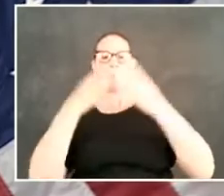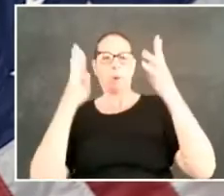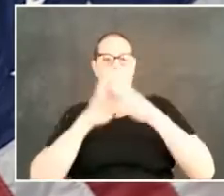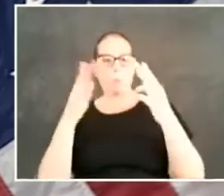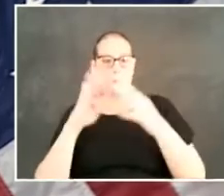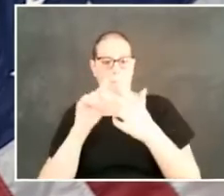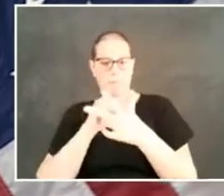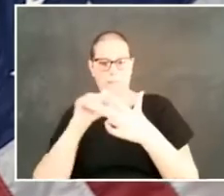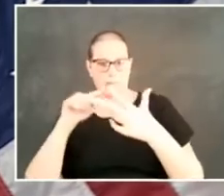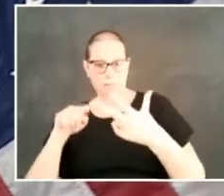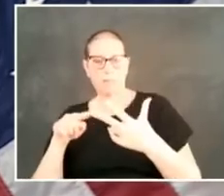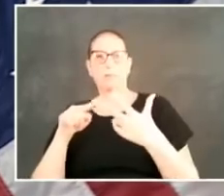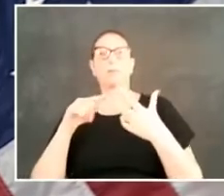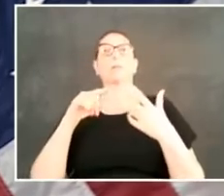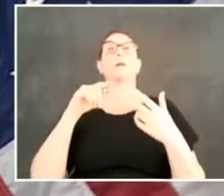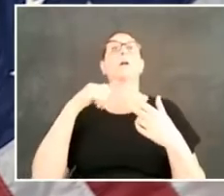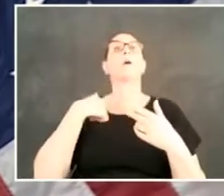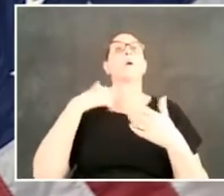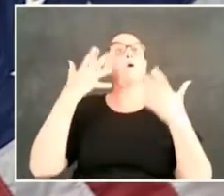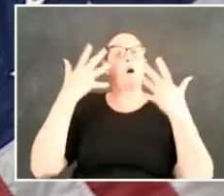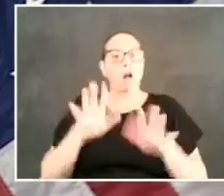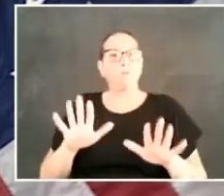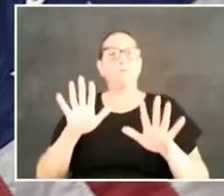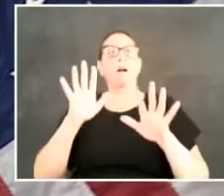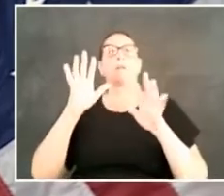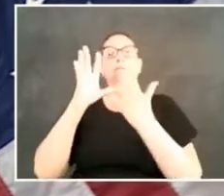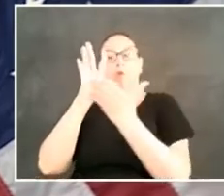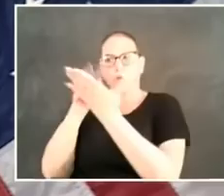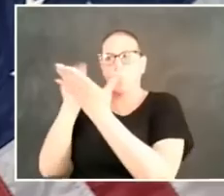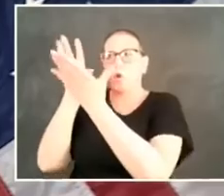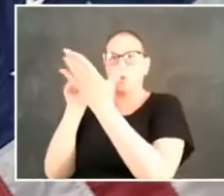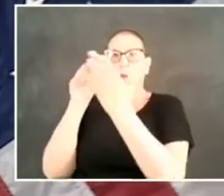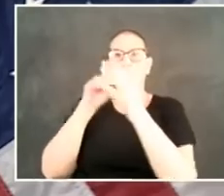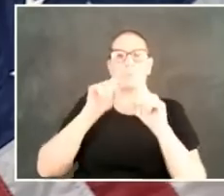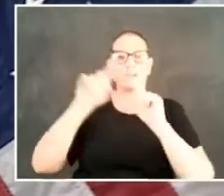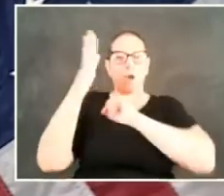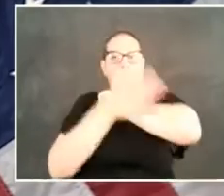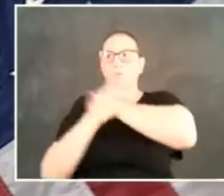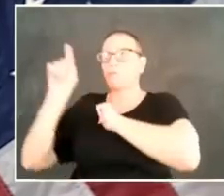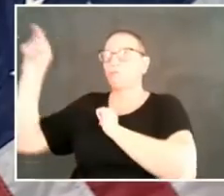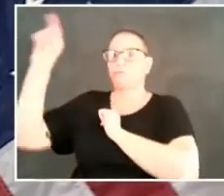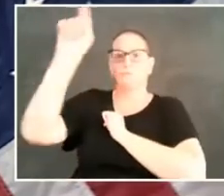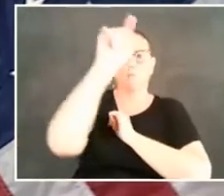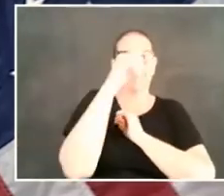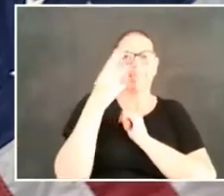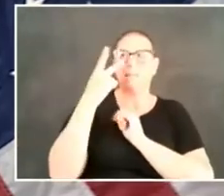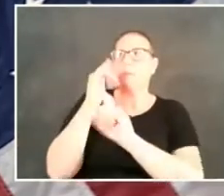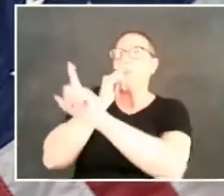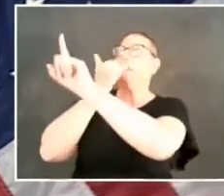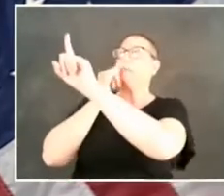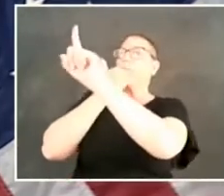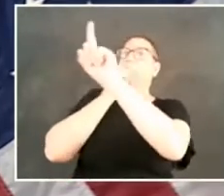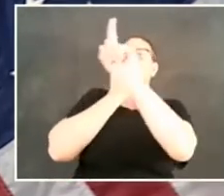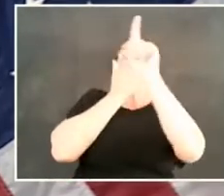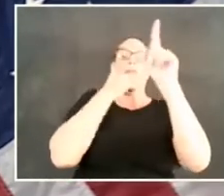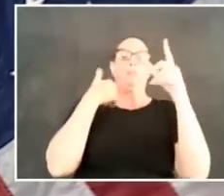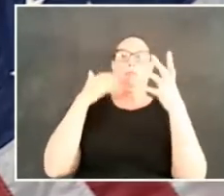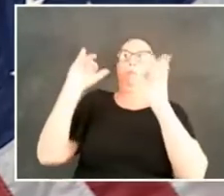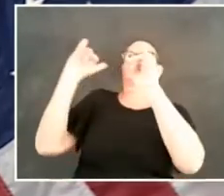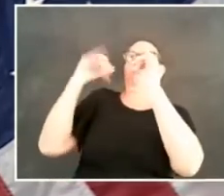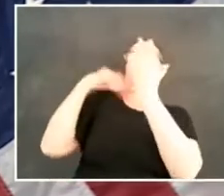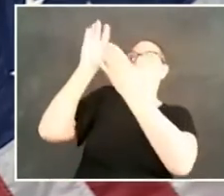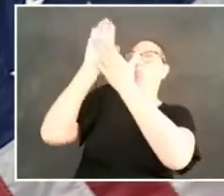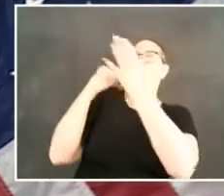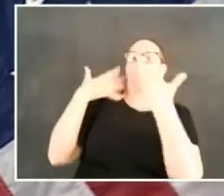where places moved too fast or opened up too much and experienced that boomerang and a much longer setback. We